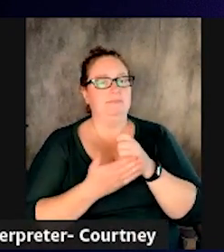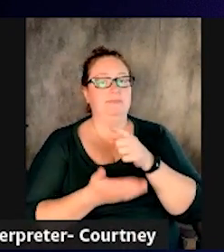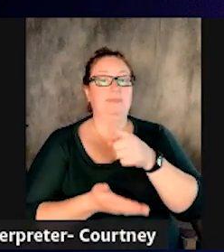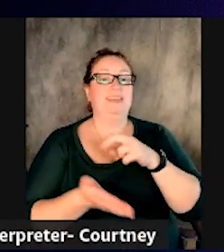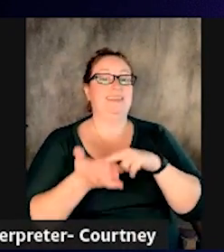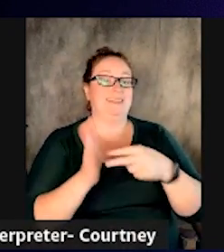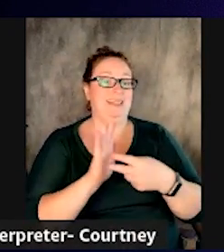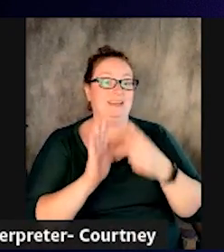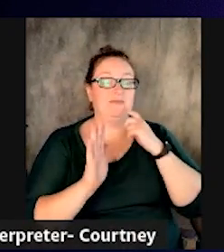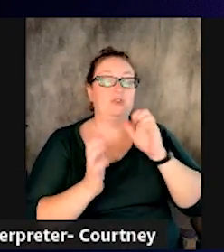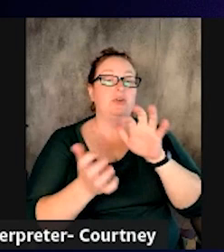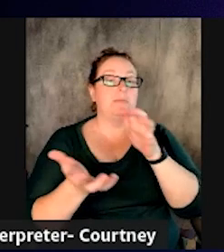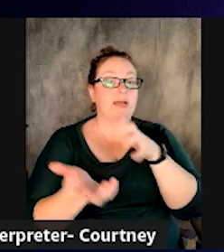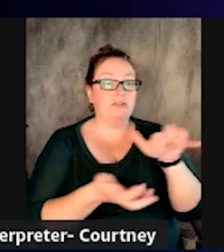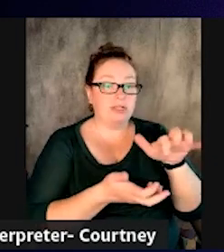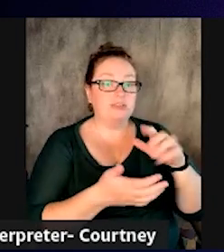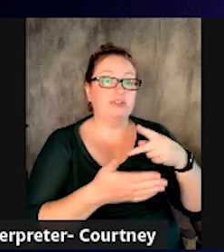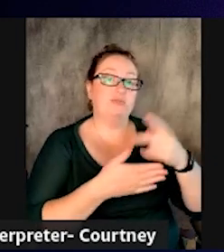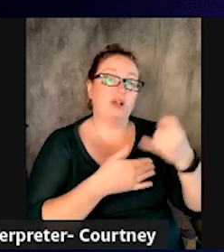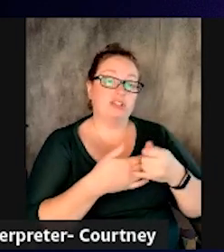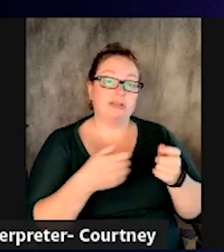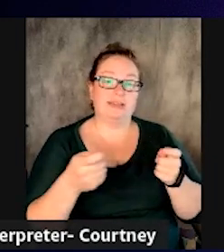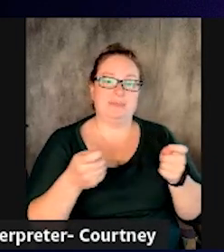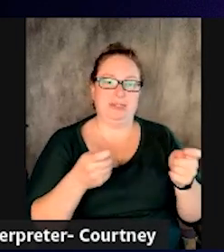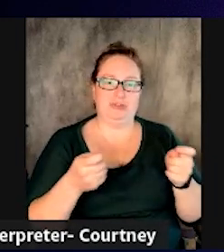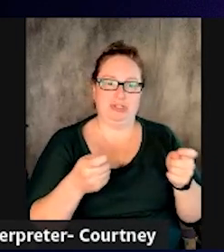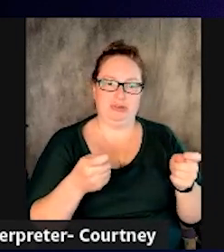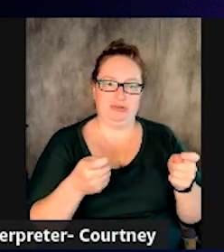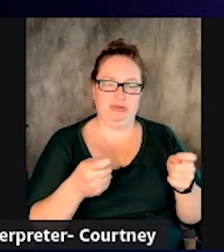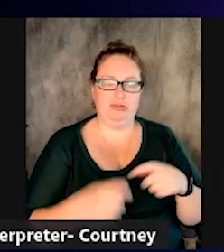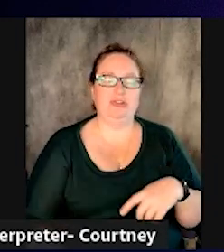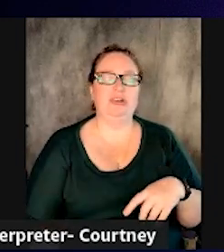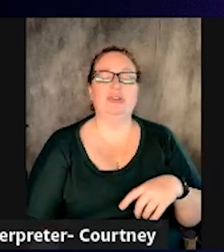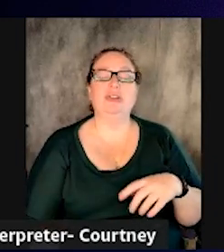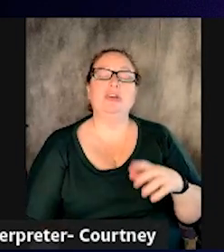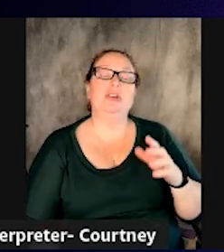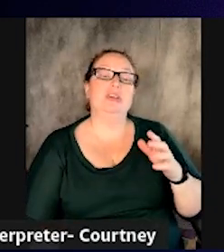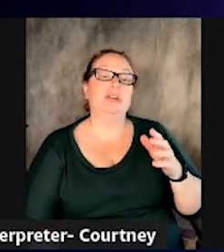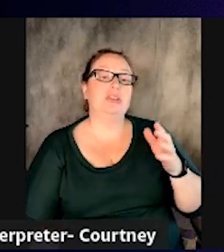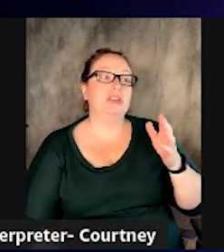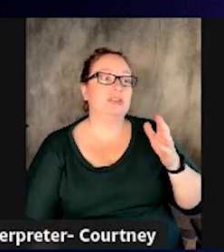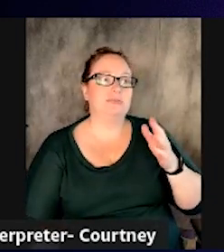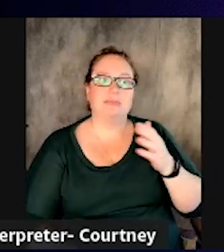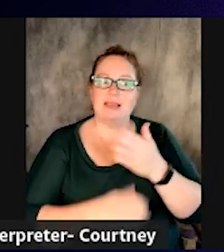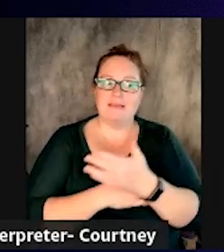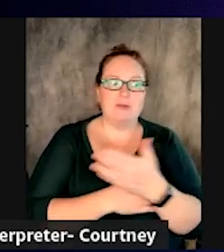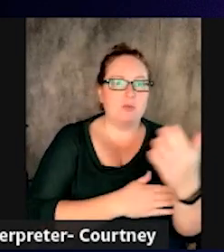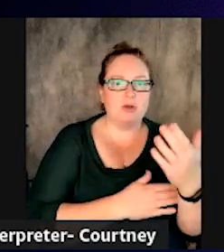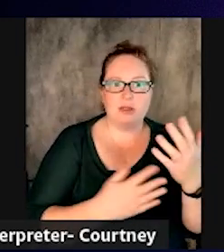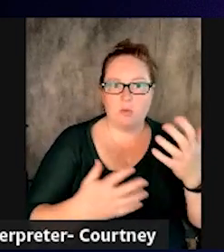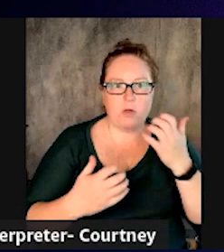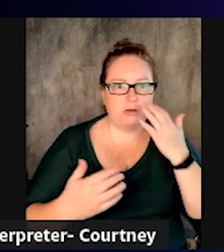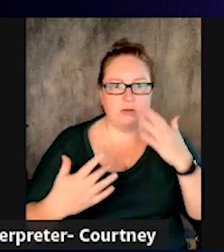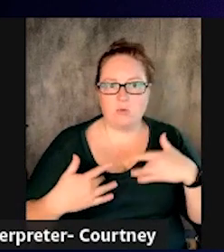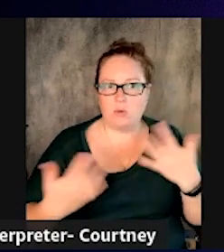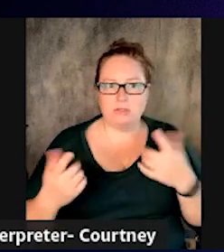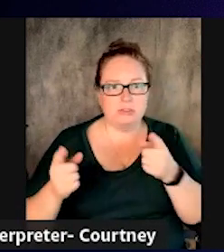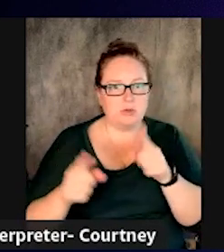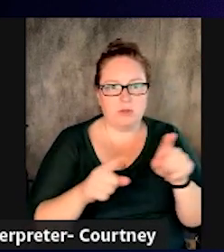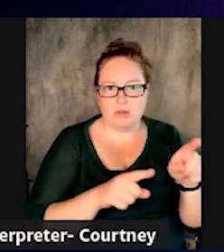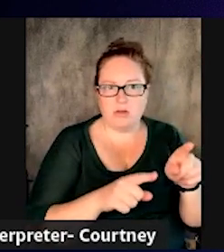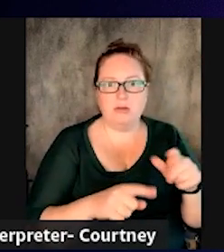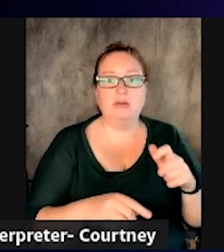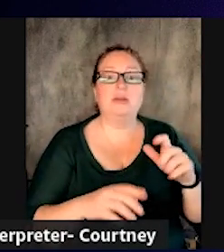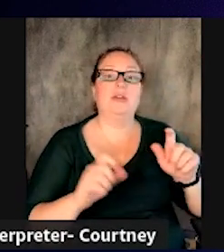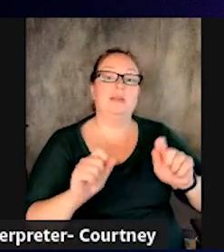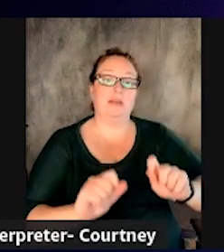for your migration project administrator, the person who every morning they want to know what's going on. They open